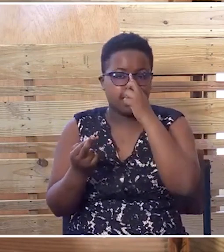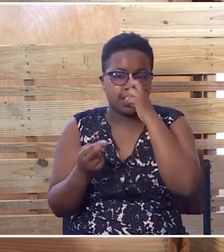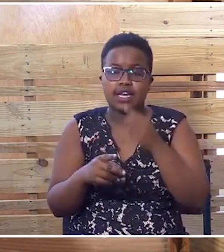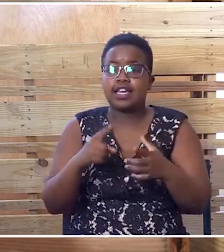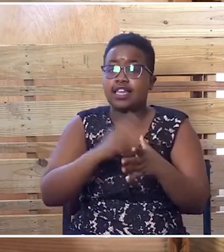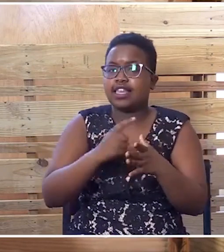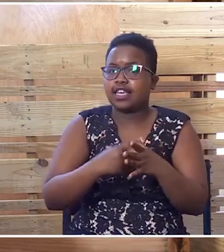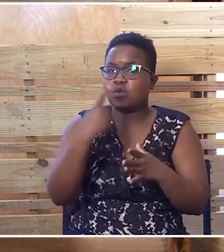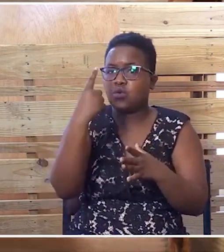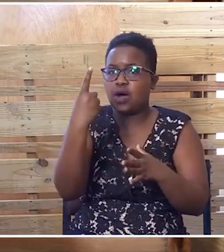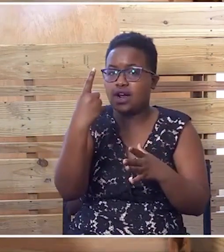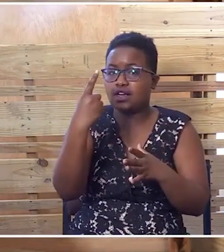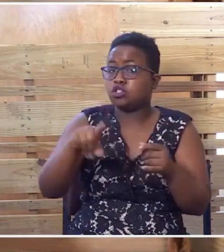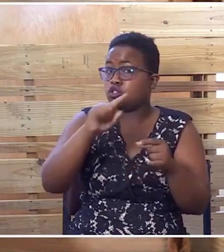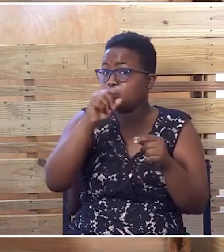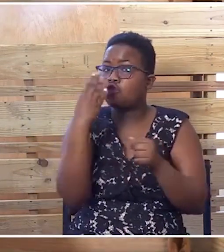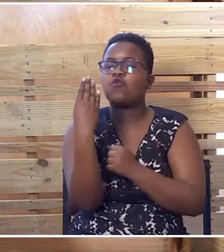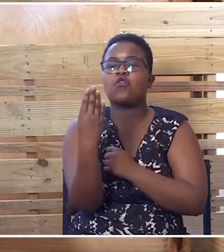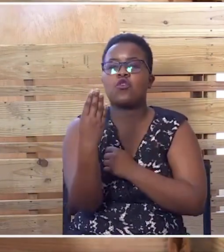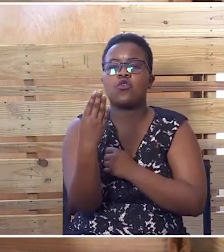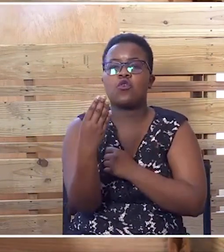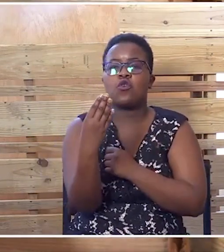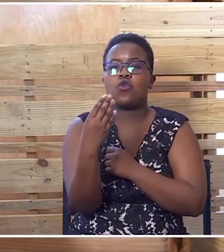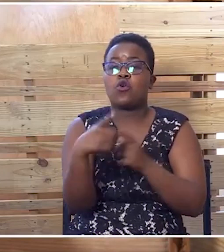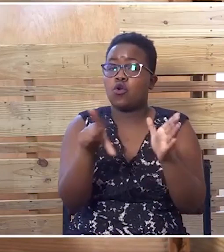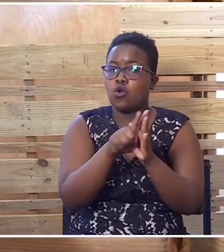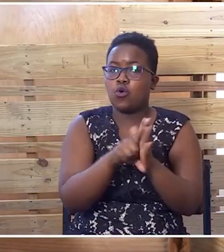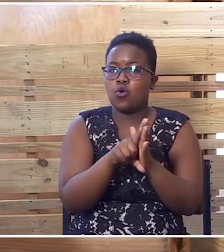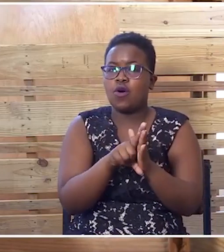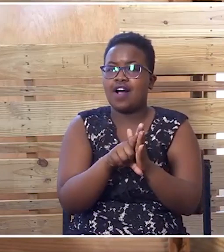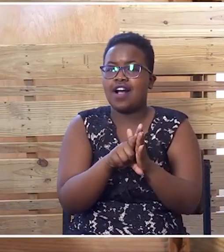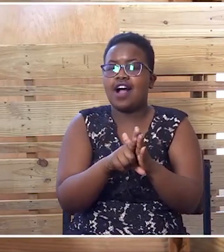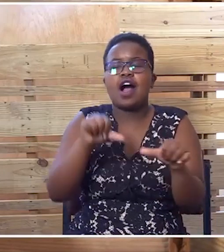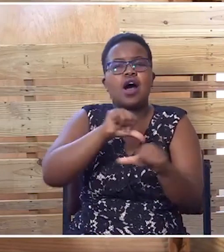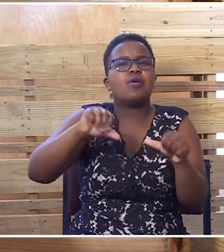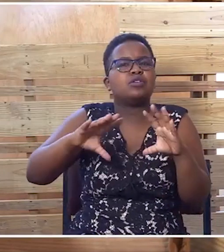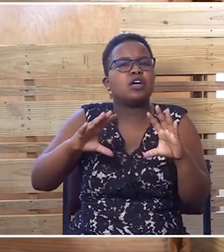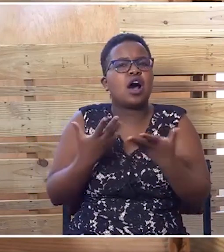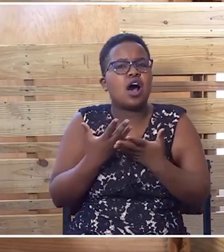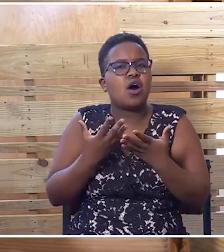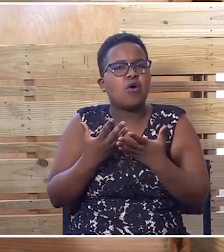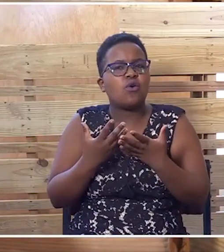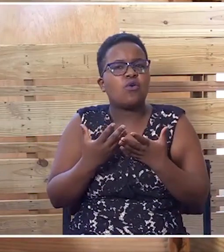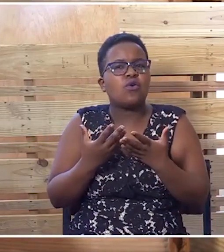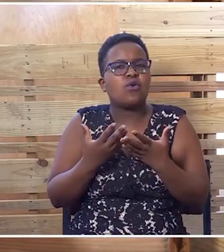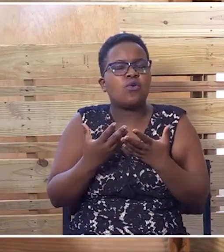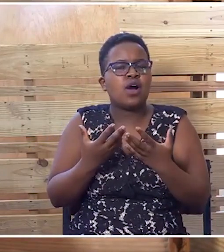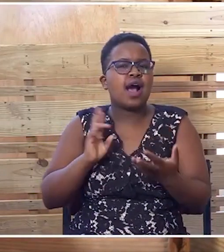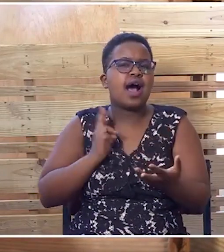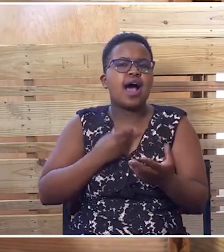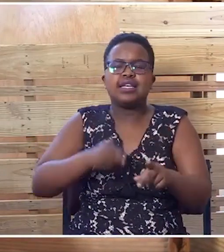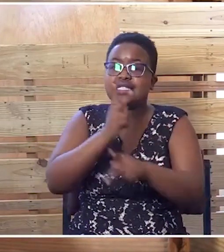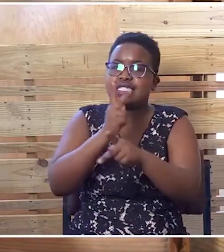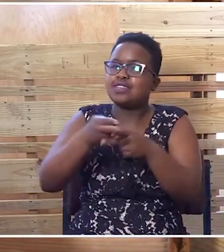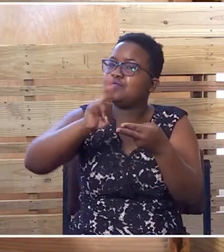commandment 1-4 is about how we should treat our relationship with God. And